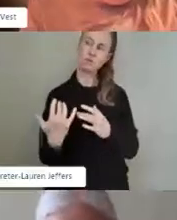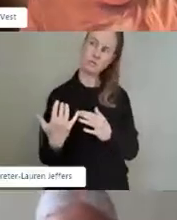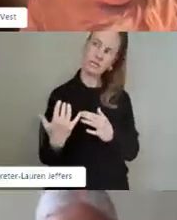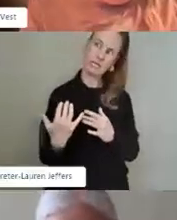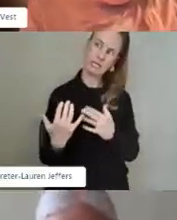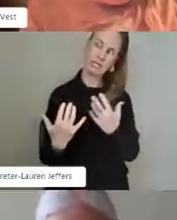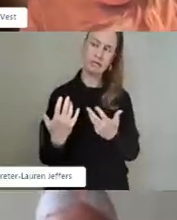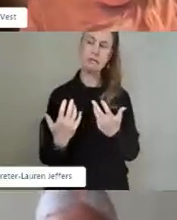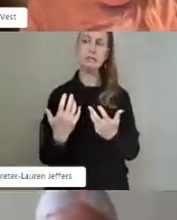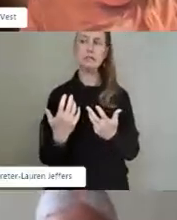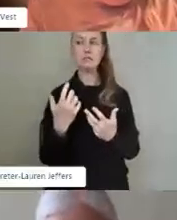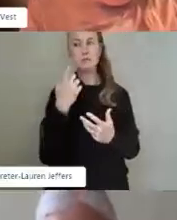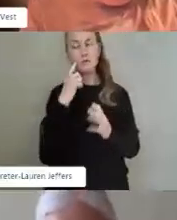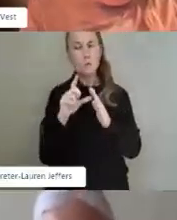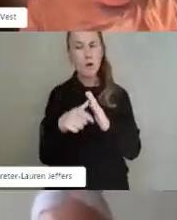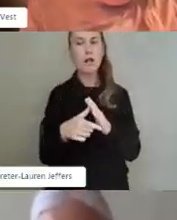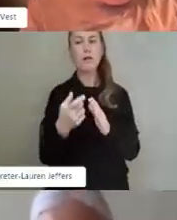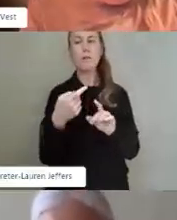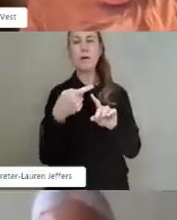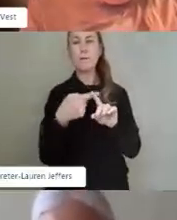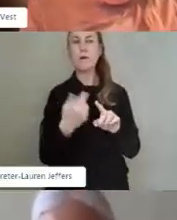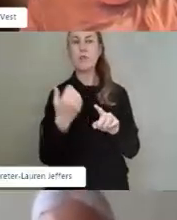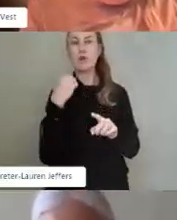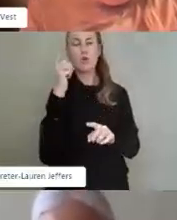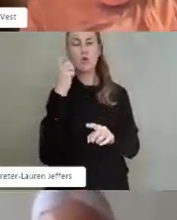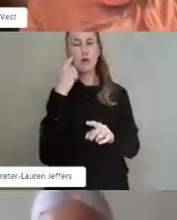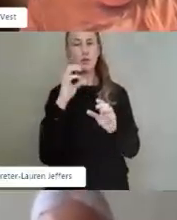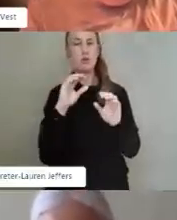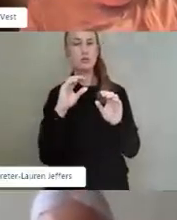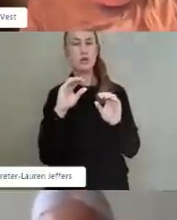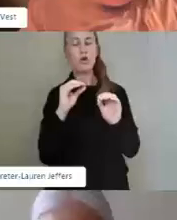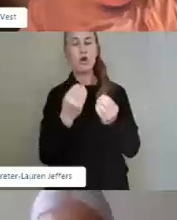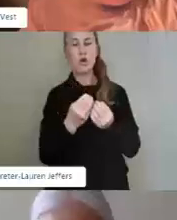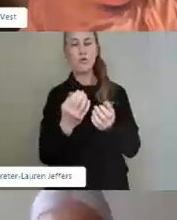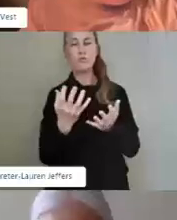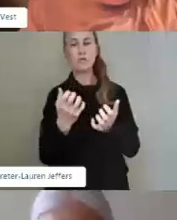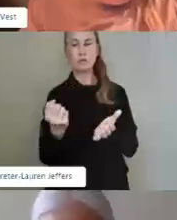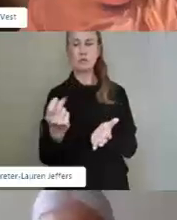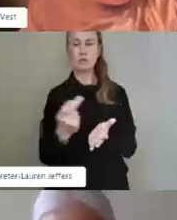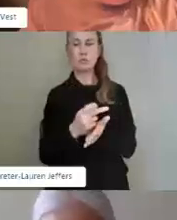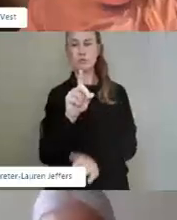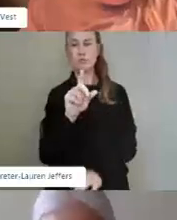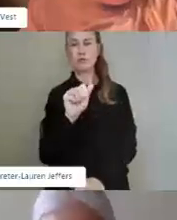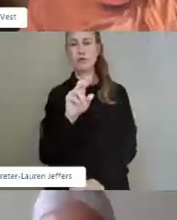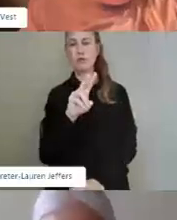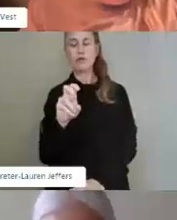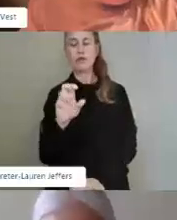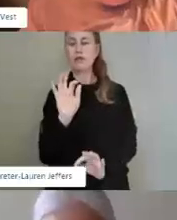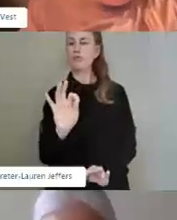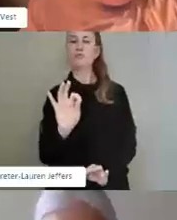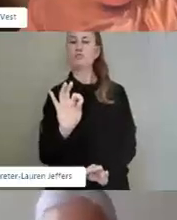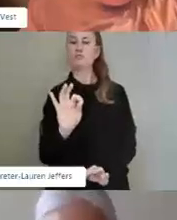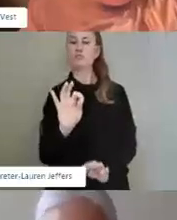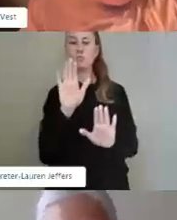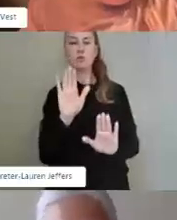just heard about a month ago from the governor's office, they wanted to approve Dave, which we think is excellent. We're really glad to